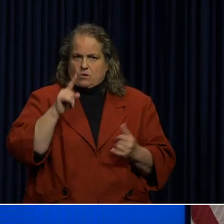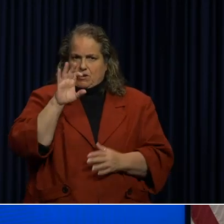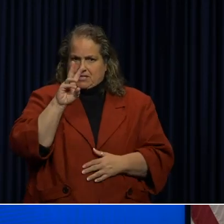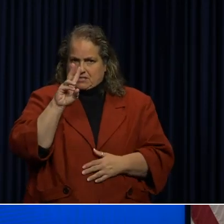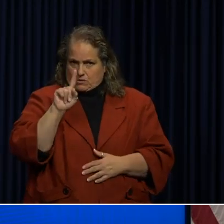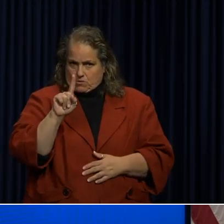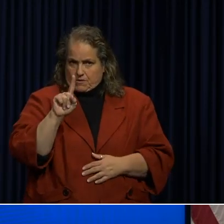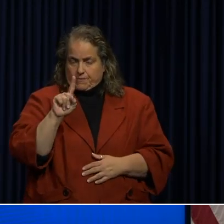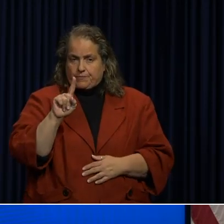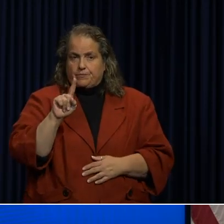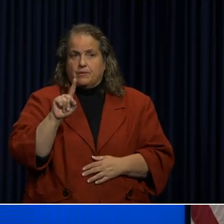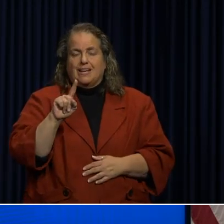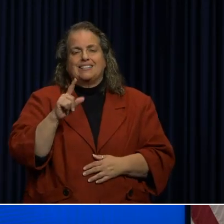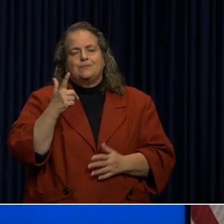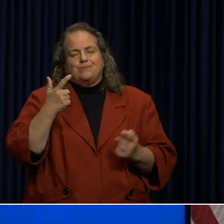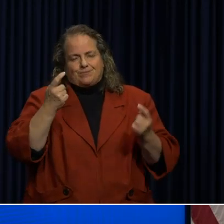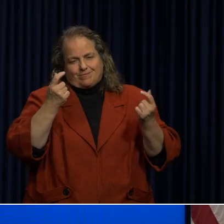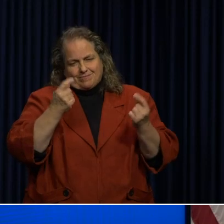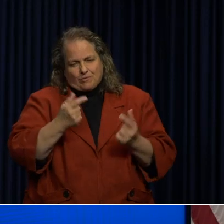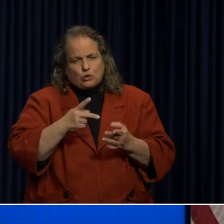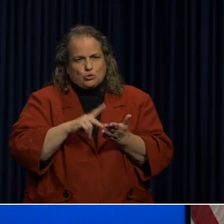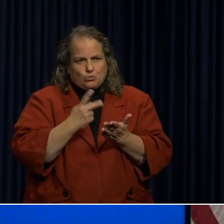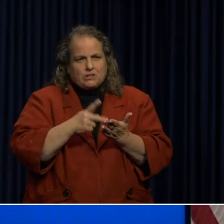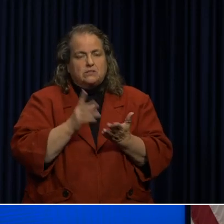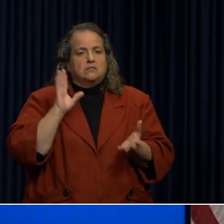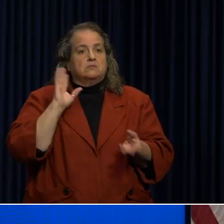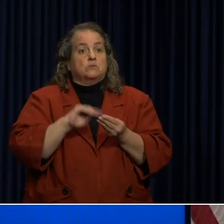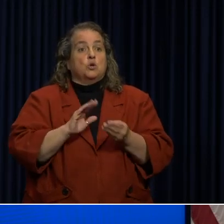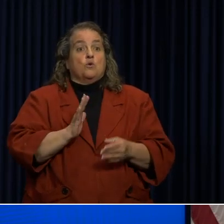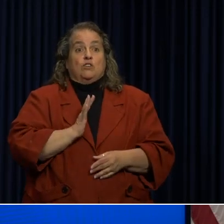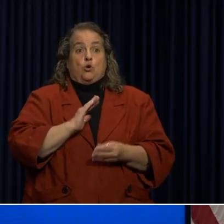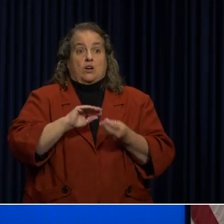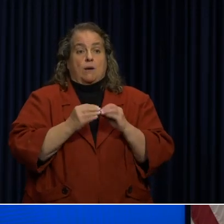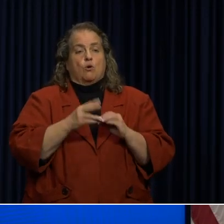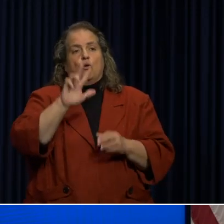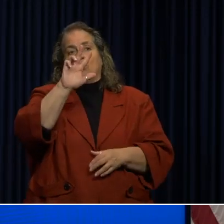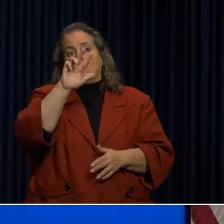And when we remove, again, duplicates and others, our official number for the state is